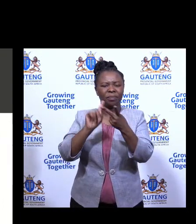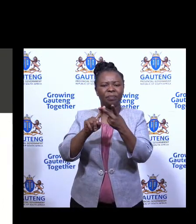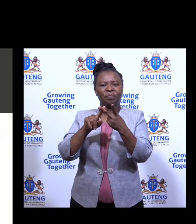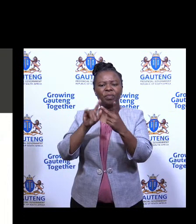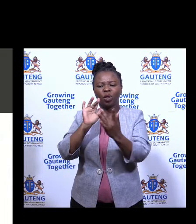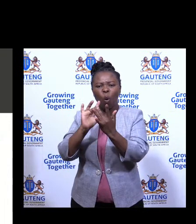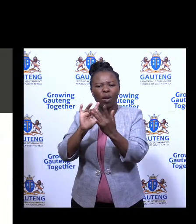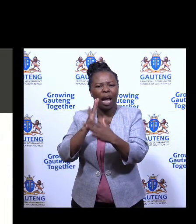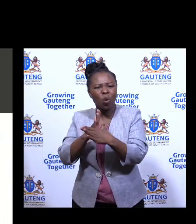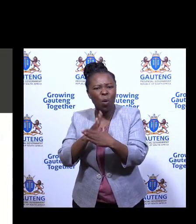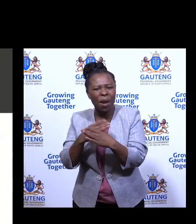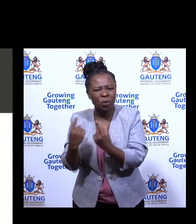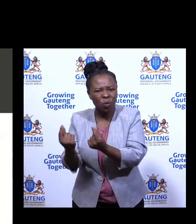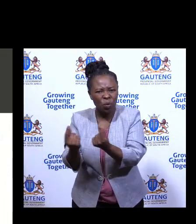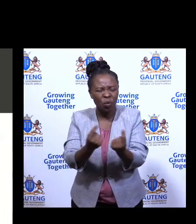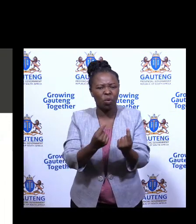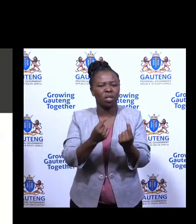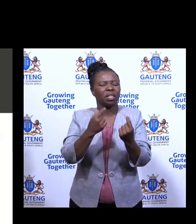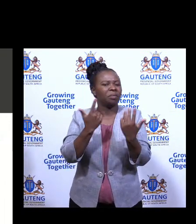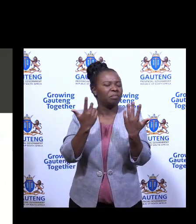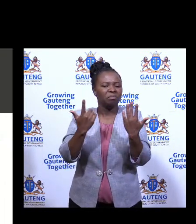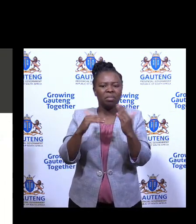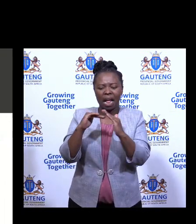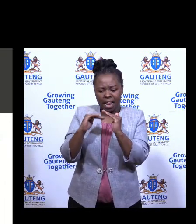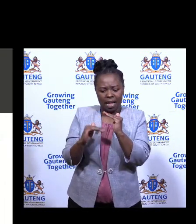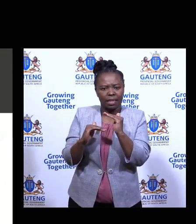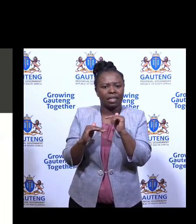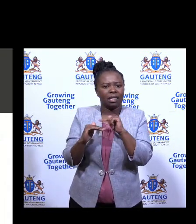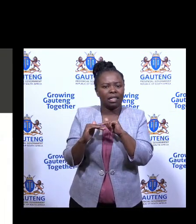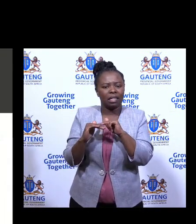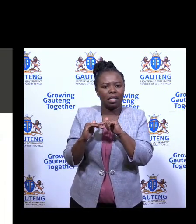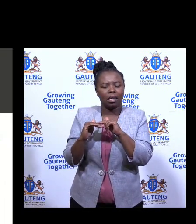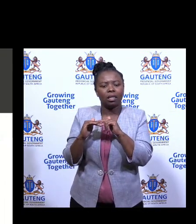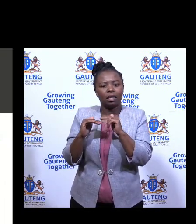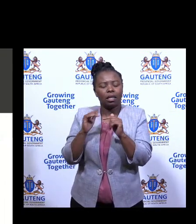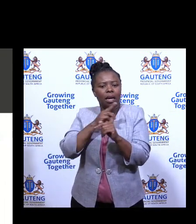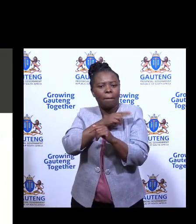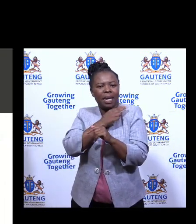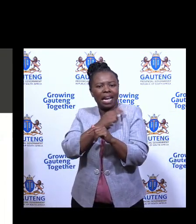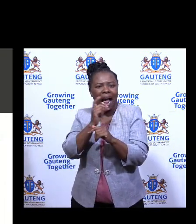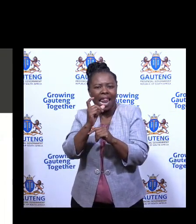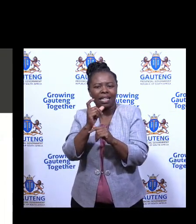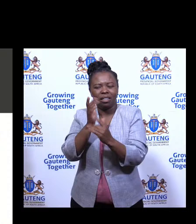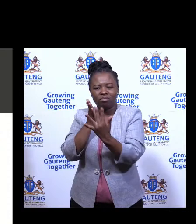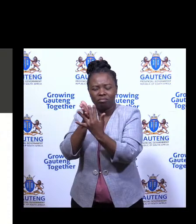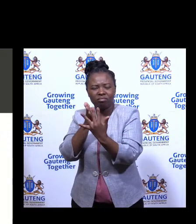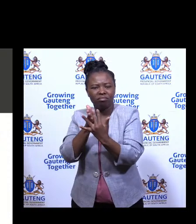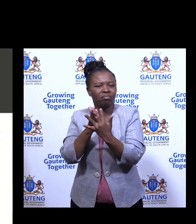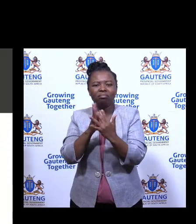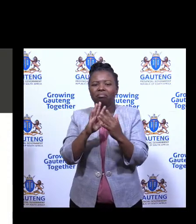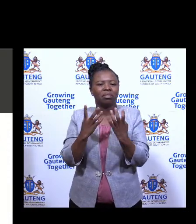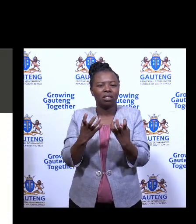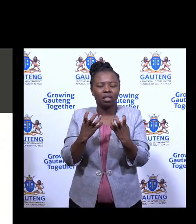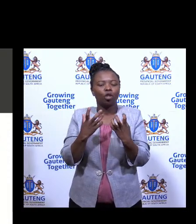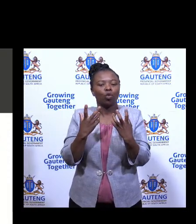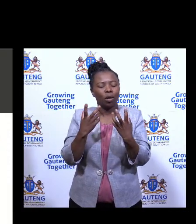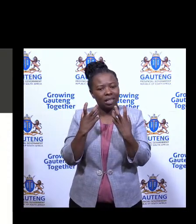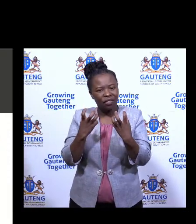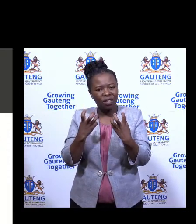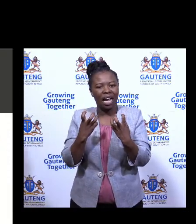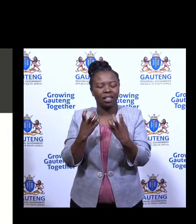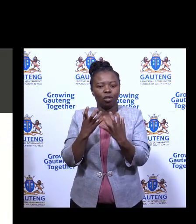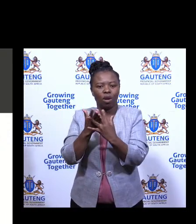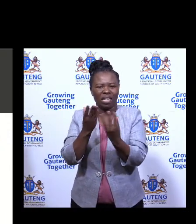work, they're less likely to be able to have access to medical aid, they're more likely to be able to have difficulty accessing